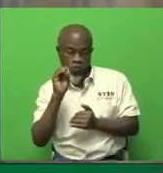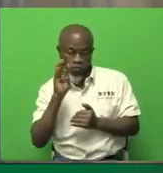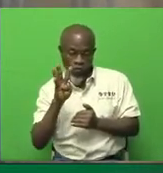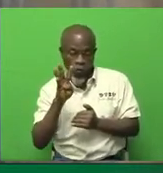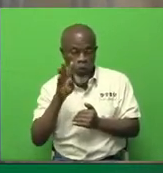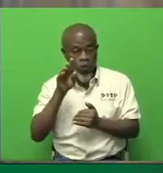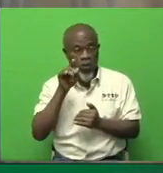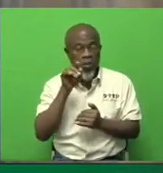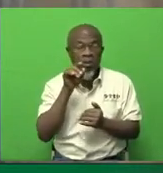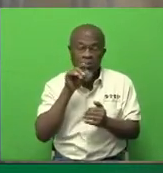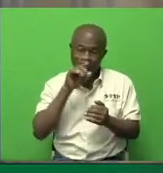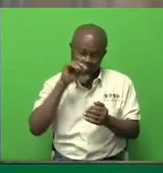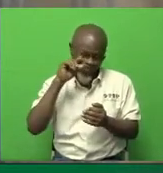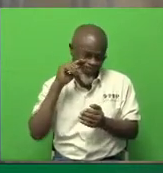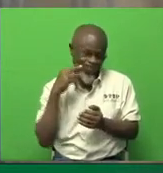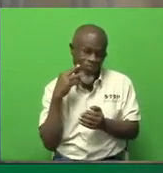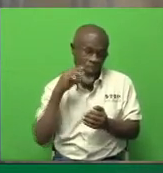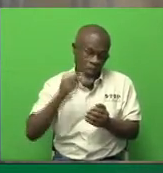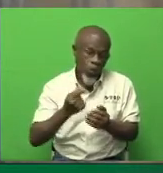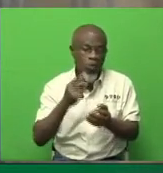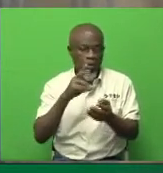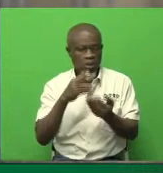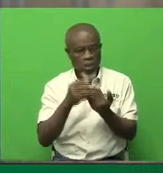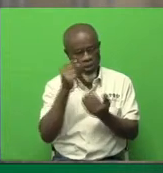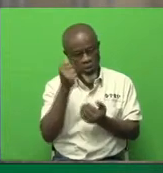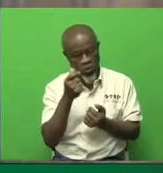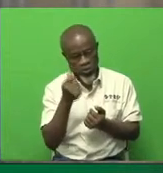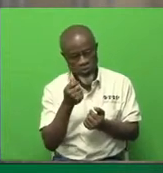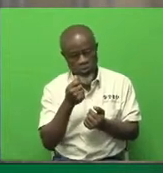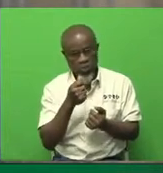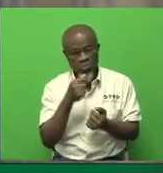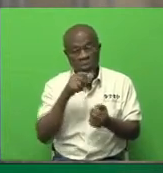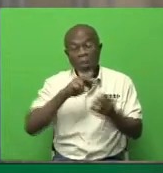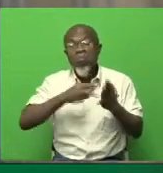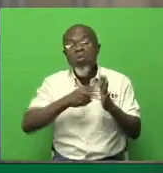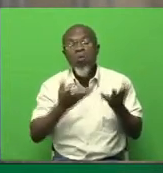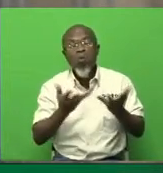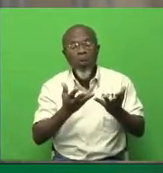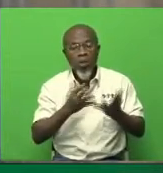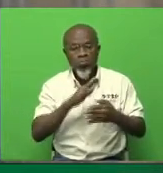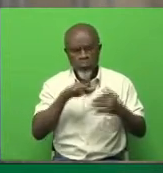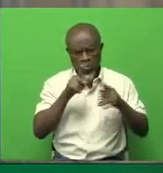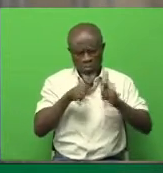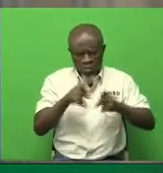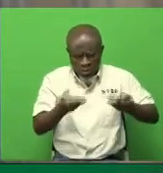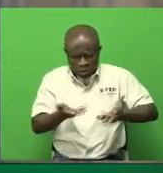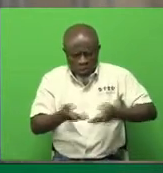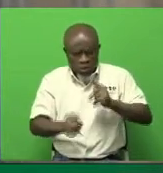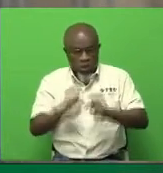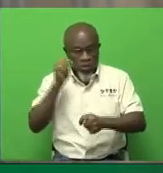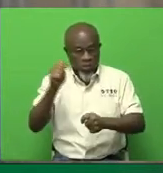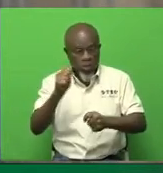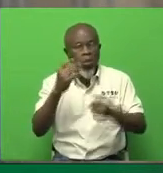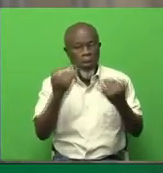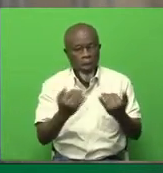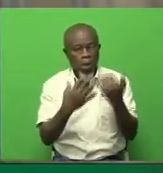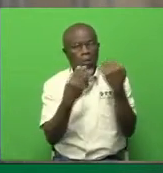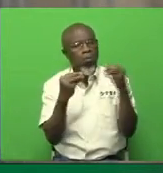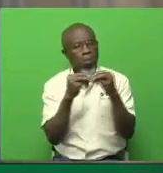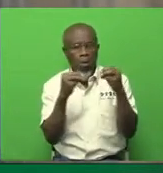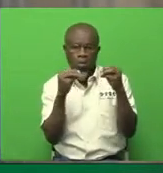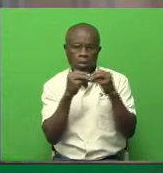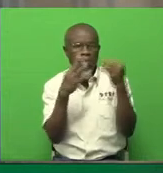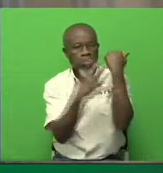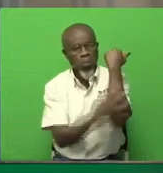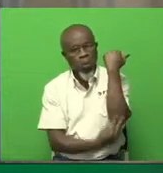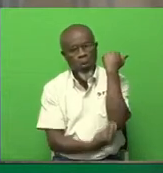this means every citizen or country has become poorer by thirty thousand seven hundred and eighteen dollars because